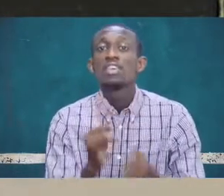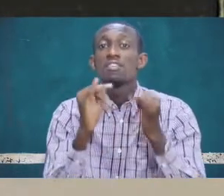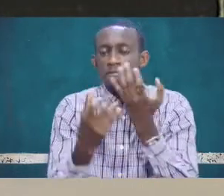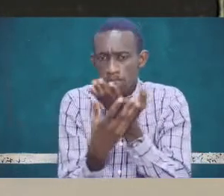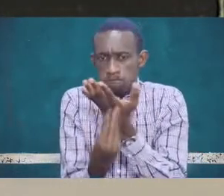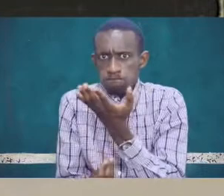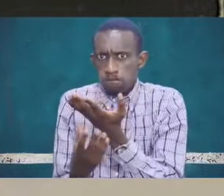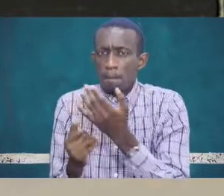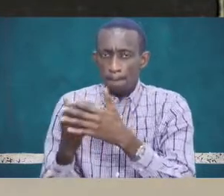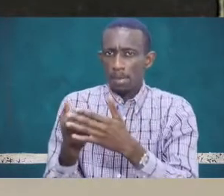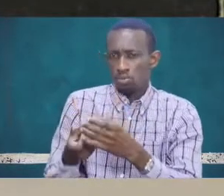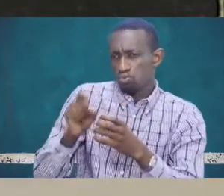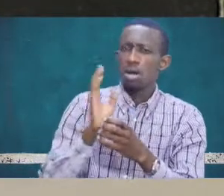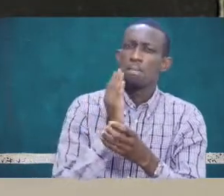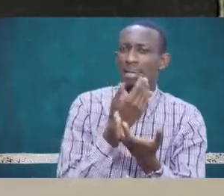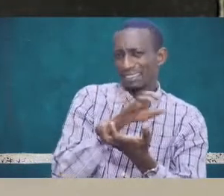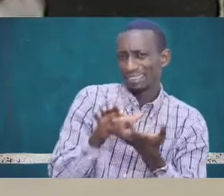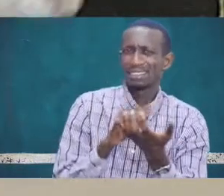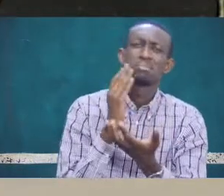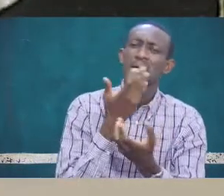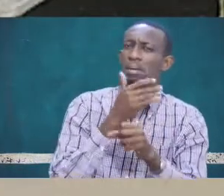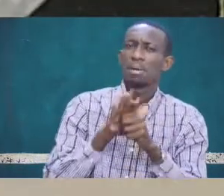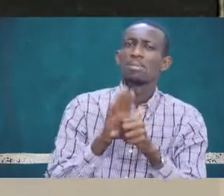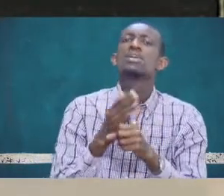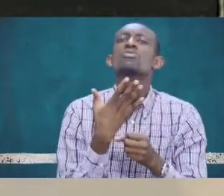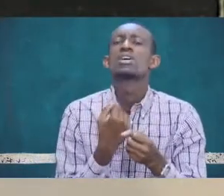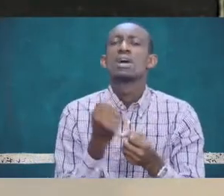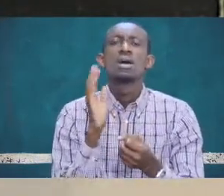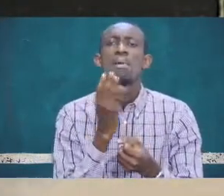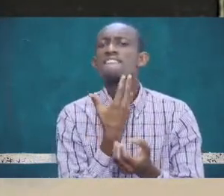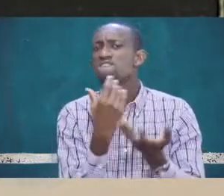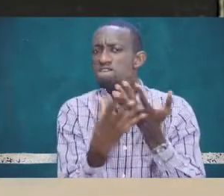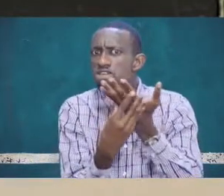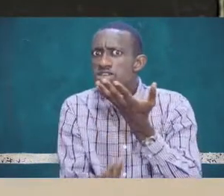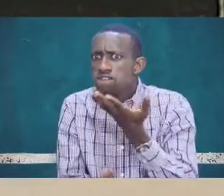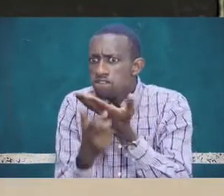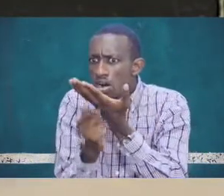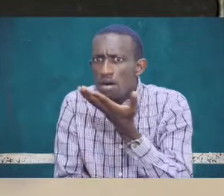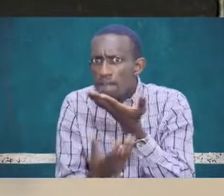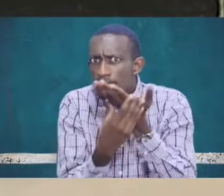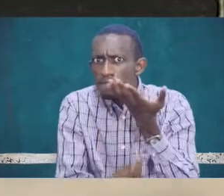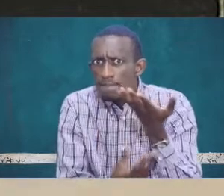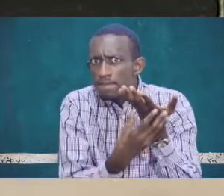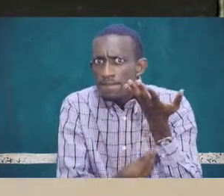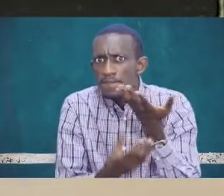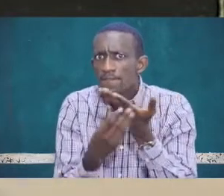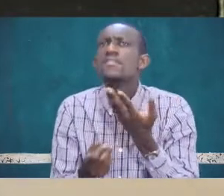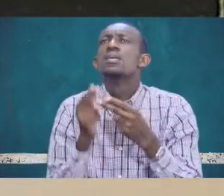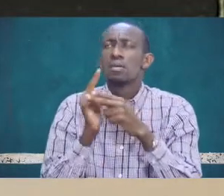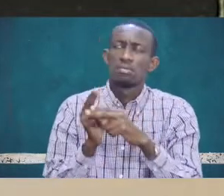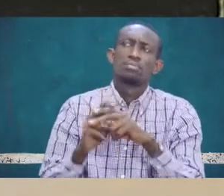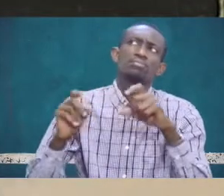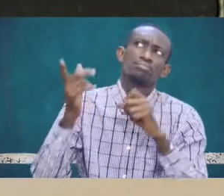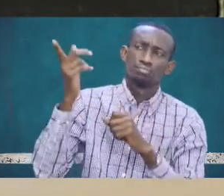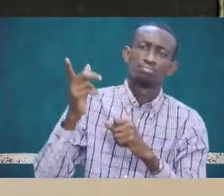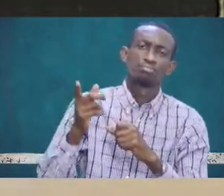the water, either you're running, you need to hydrate your body by taking more water. So the elimination